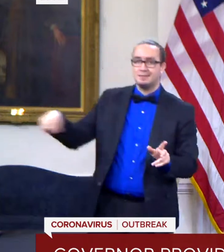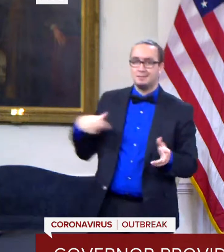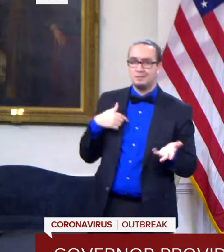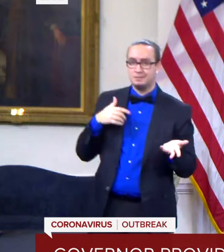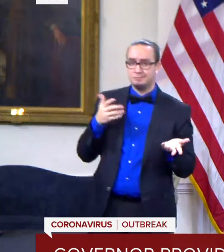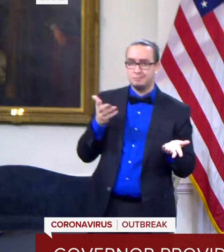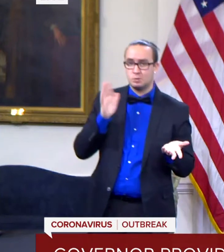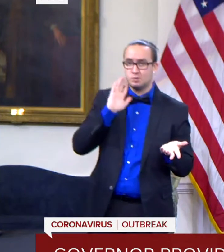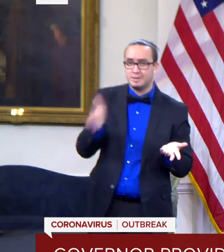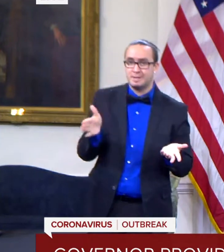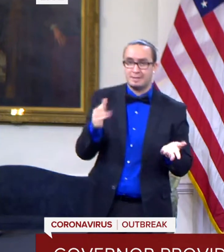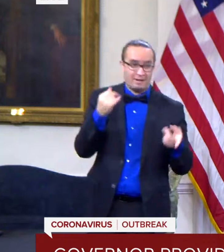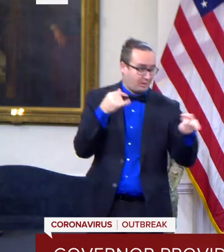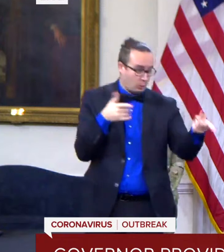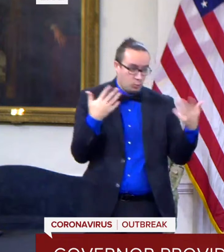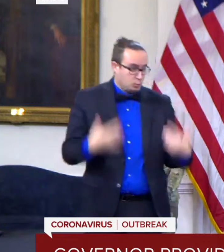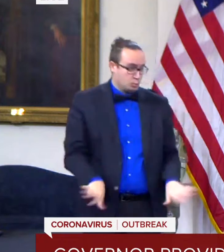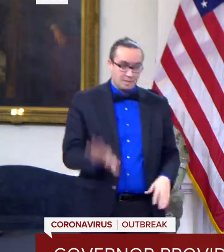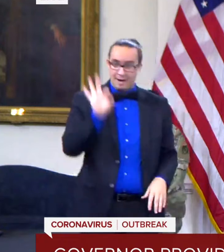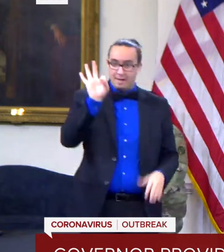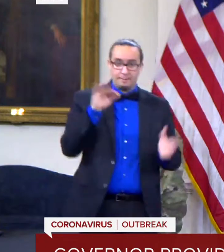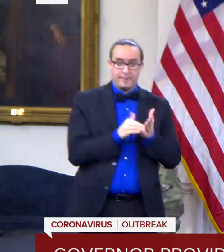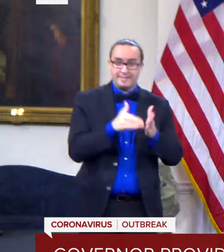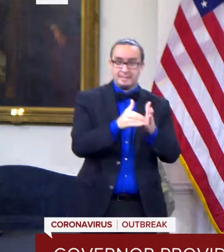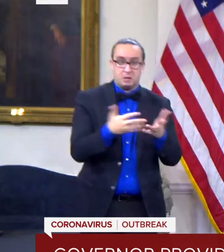million. Thank you.